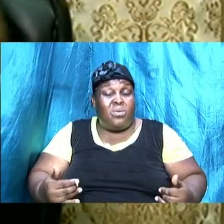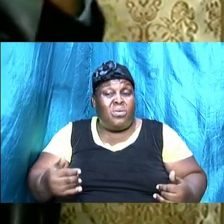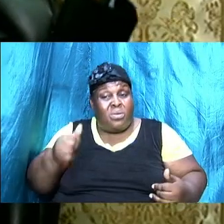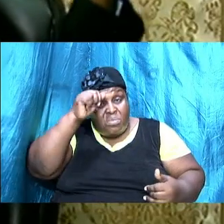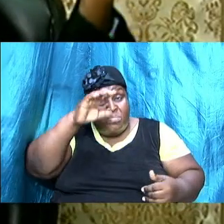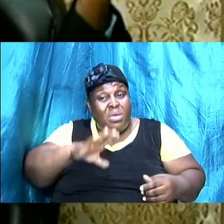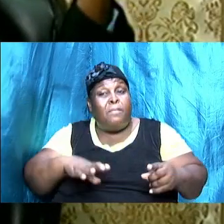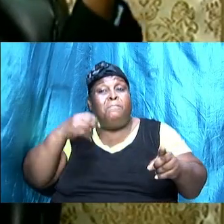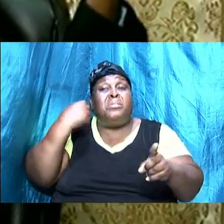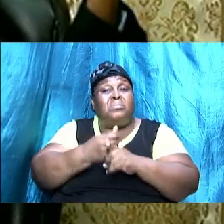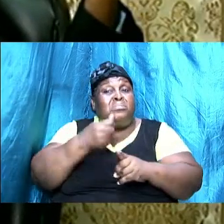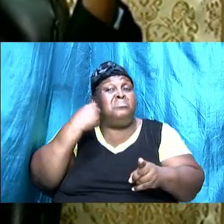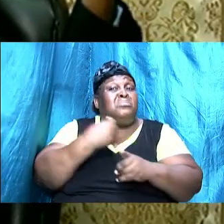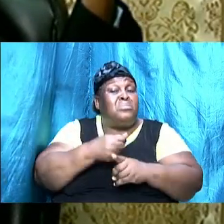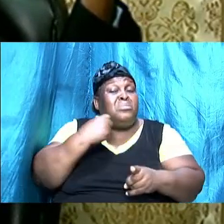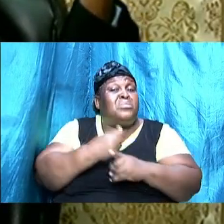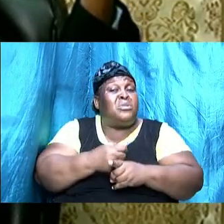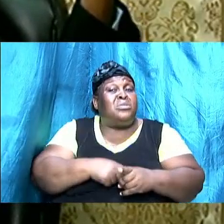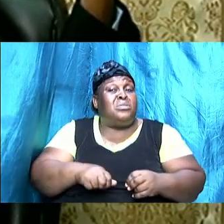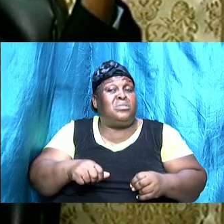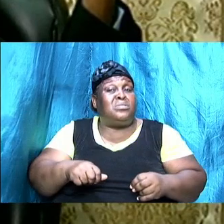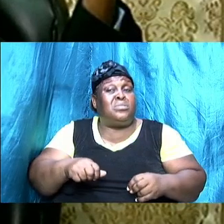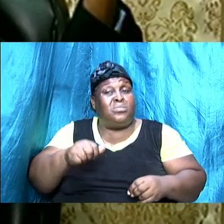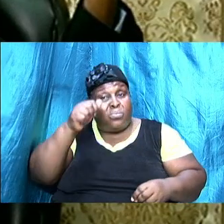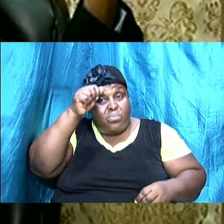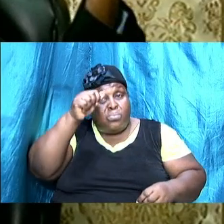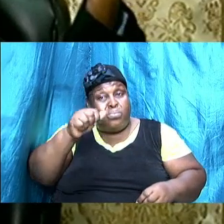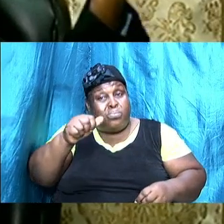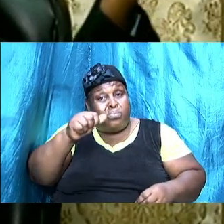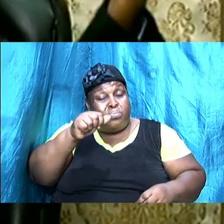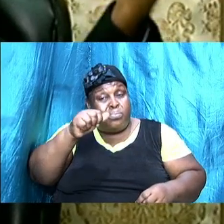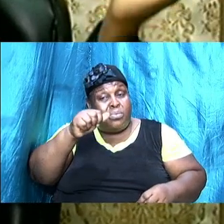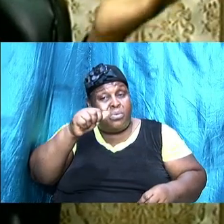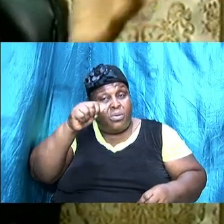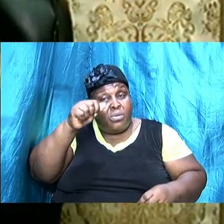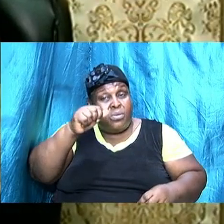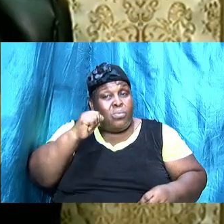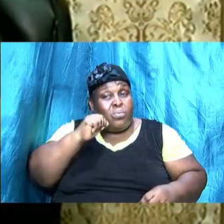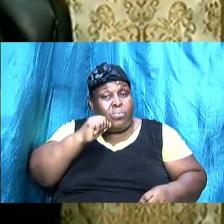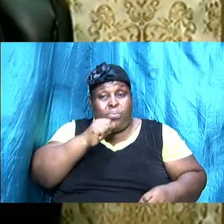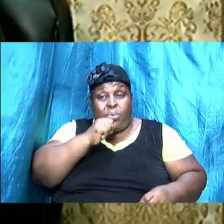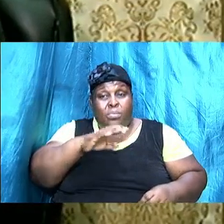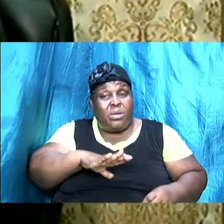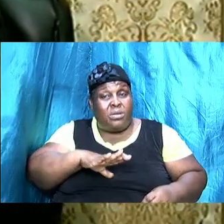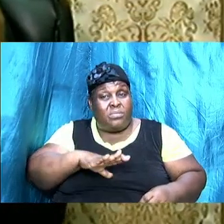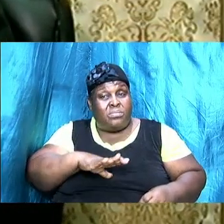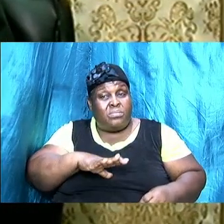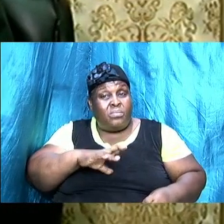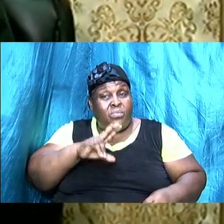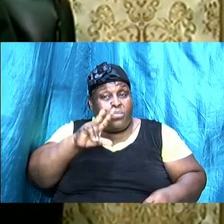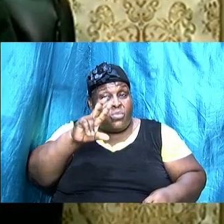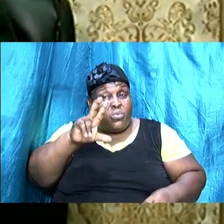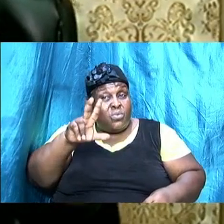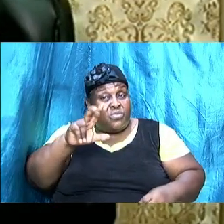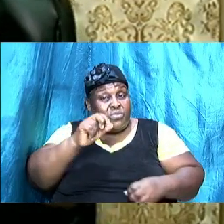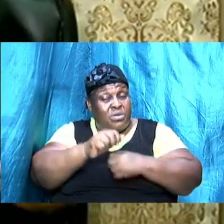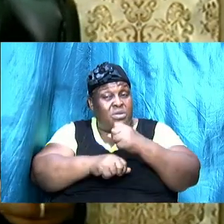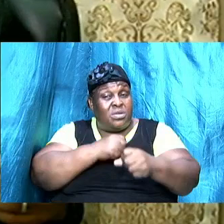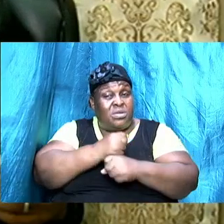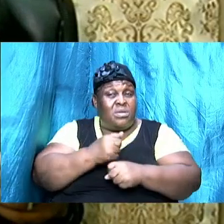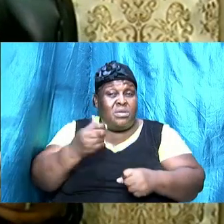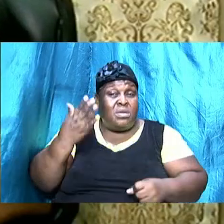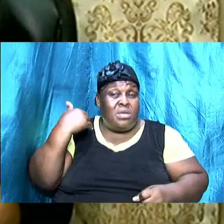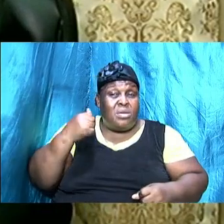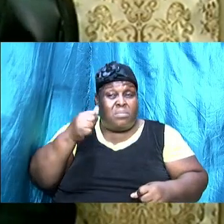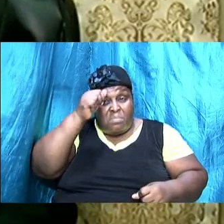but a few years ago, like not very long ago, 2-3 years ago, it was worse. We saw men just killing